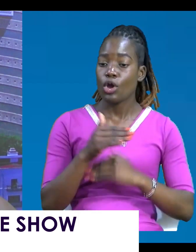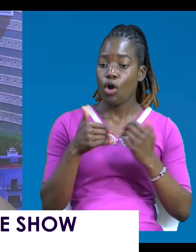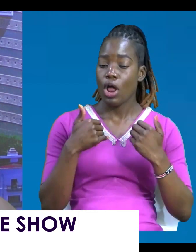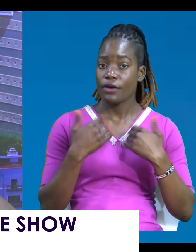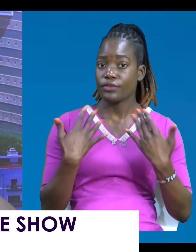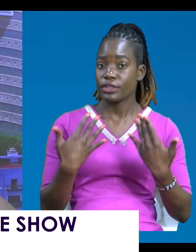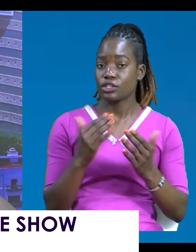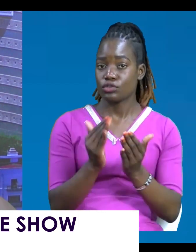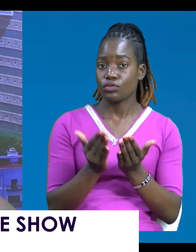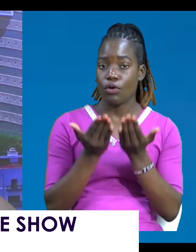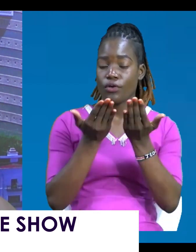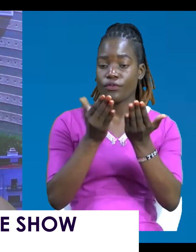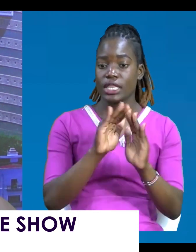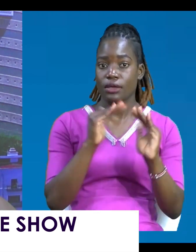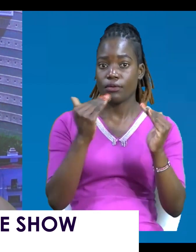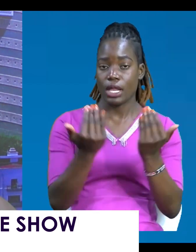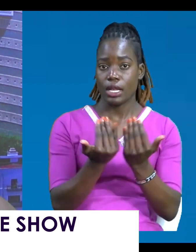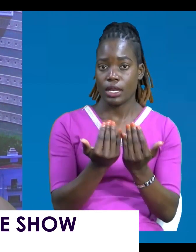For lack of a better word,